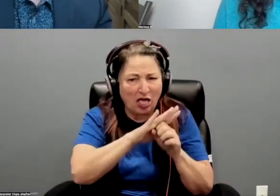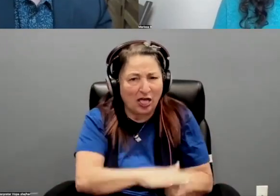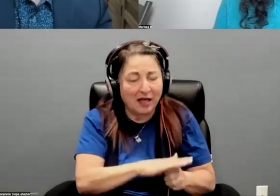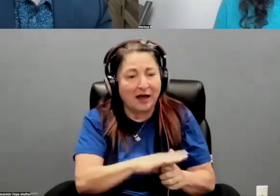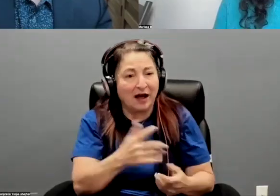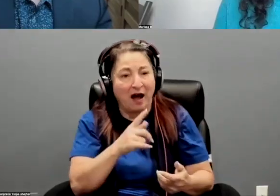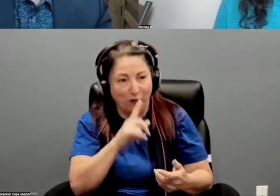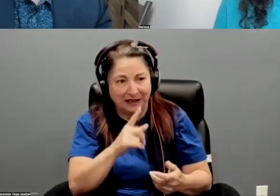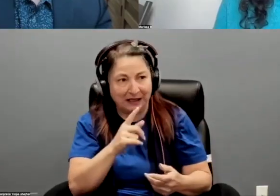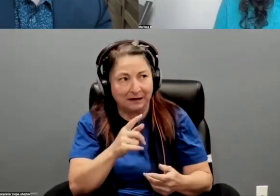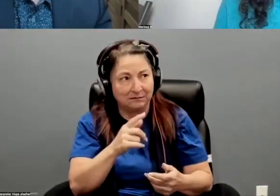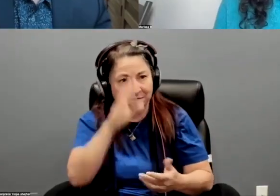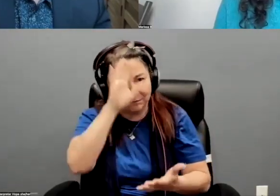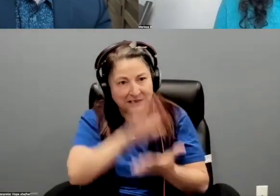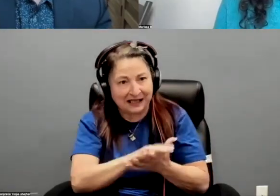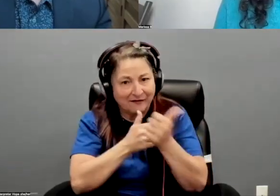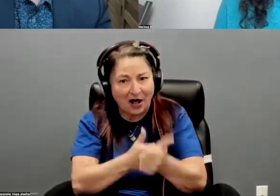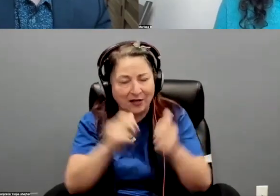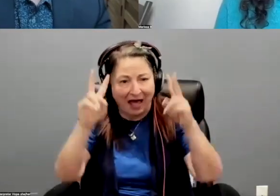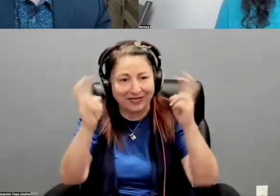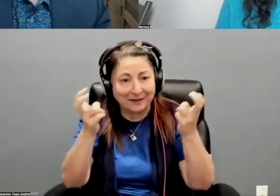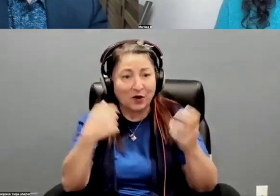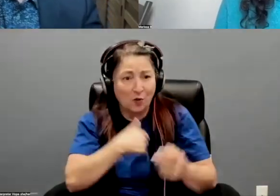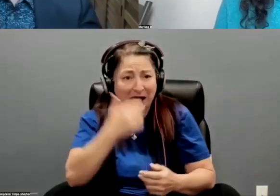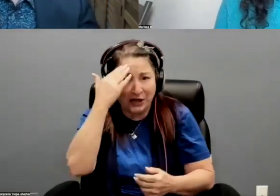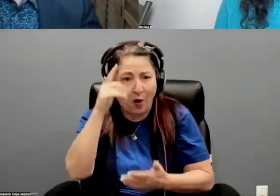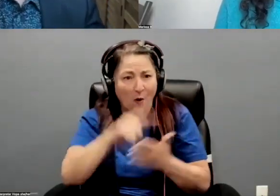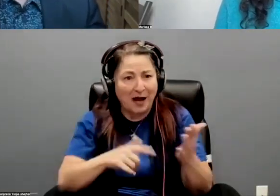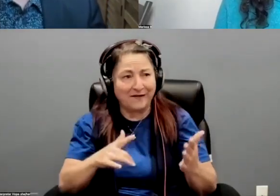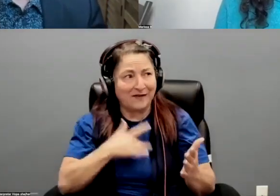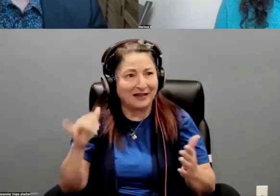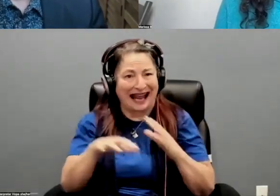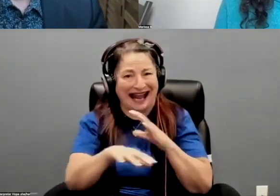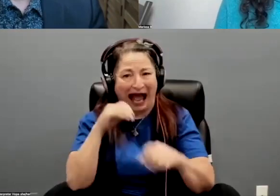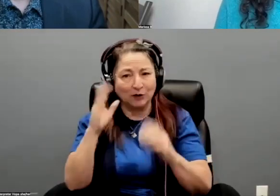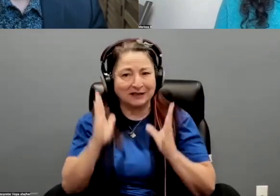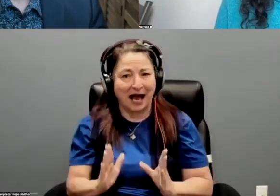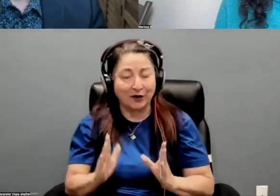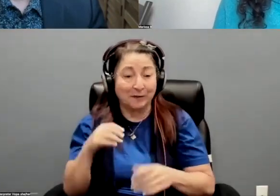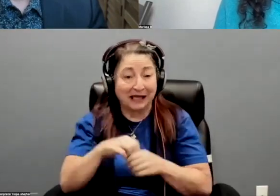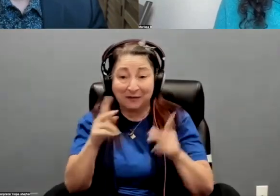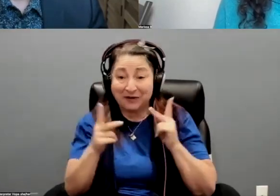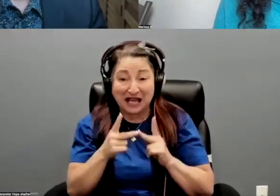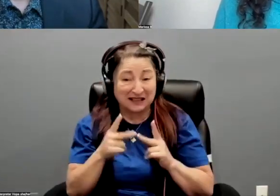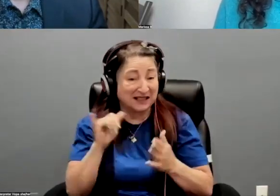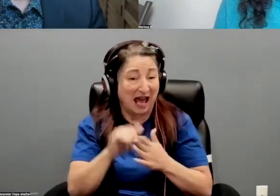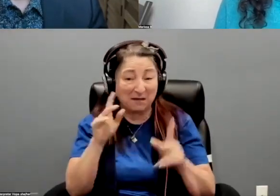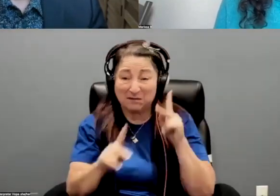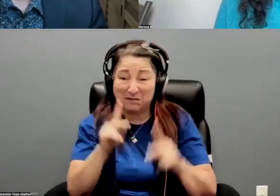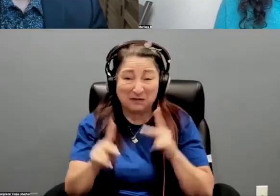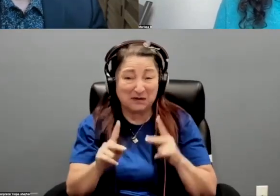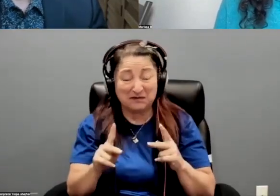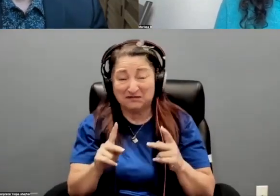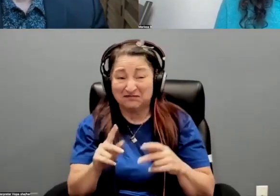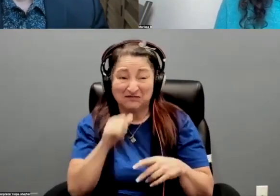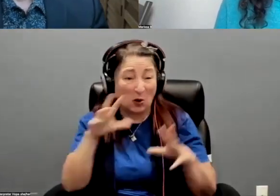strongly. Because we know what it's like often to feel like an outsider, or maybe be in spaces where you don't 100% feel